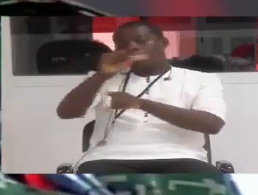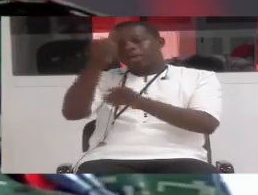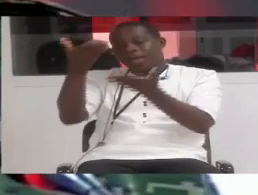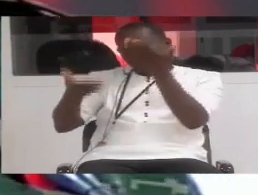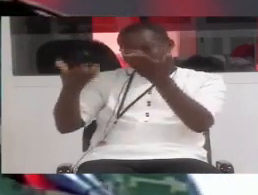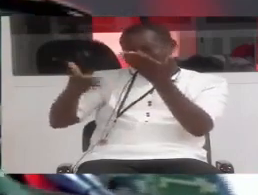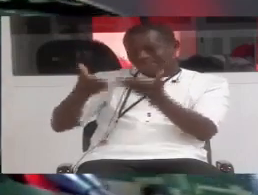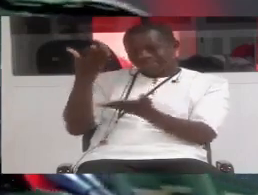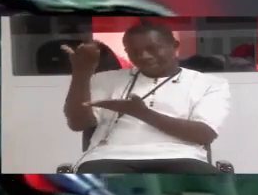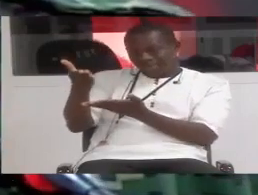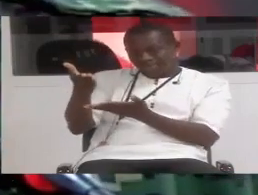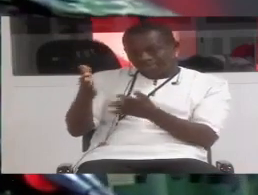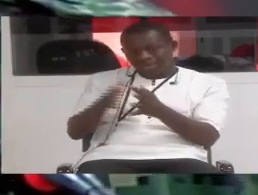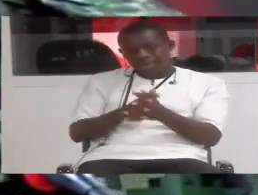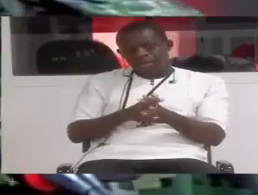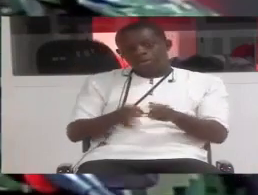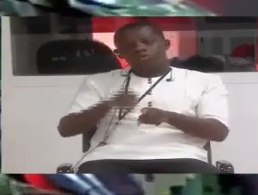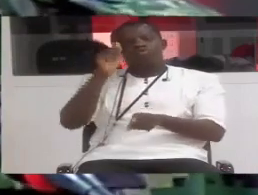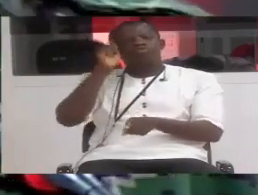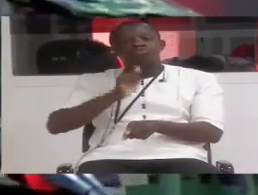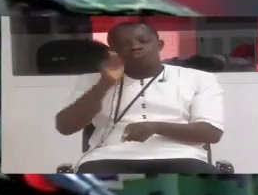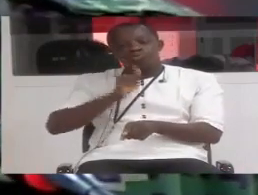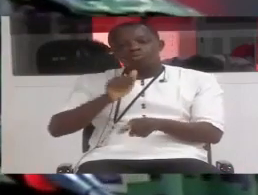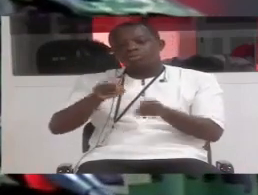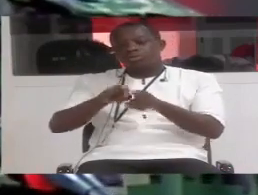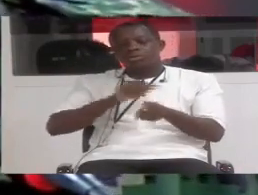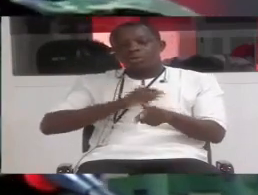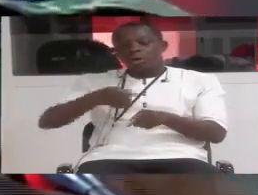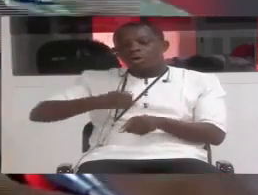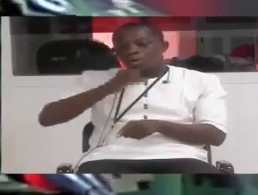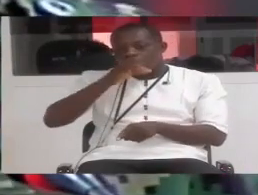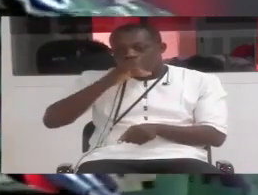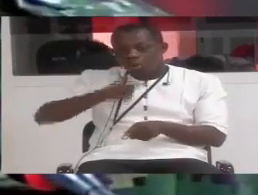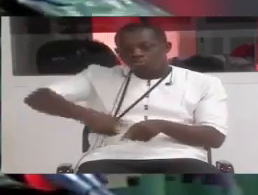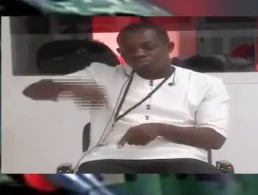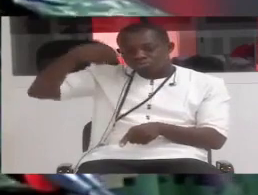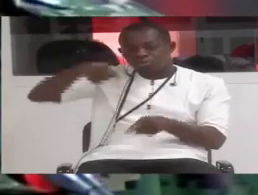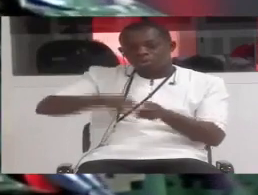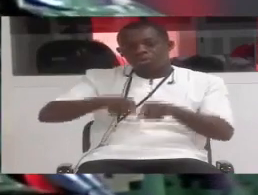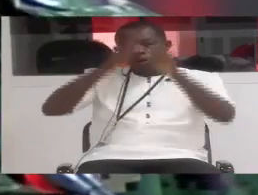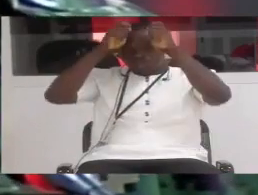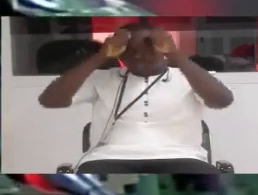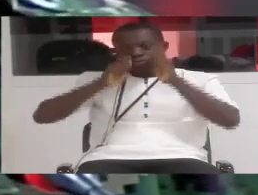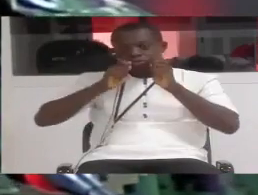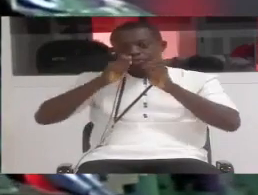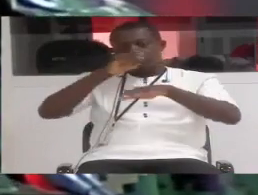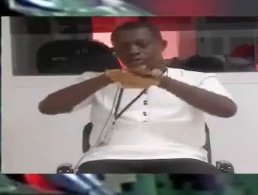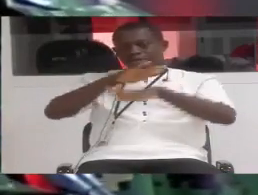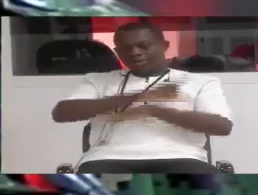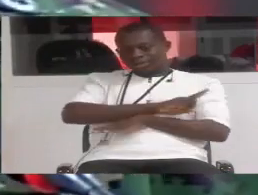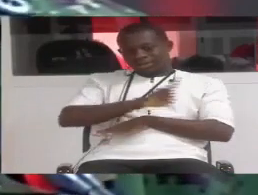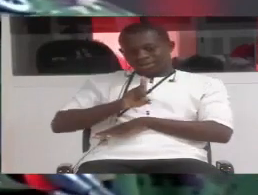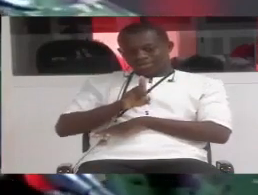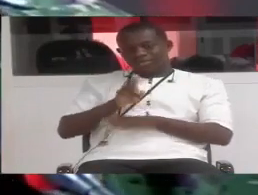that remained. Ñu jël ay mbous. They took plastic bags. Solal ko gay. And they put them over their